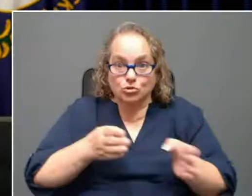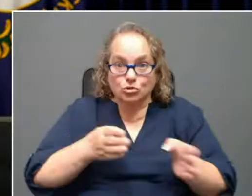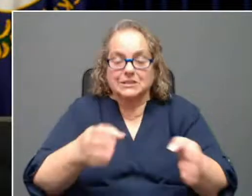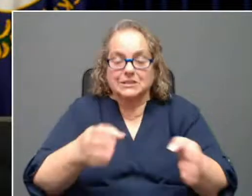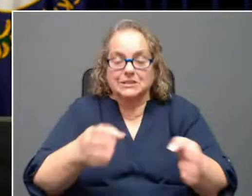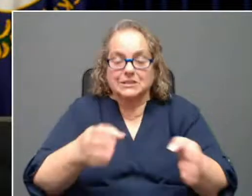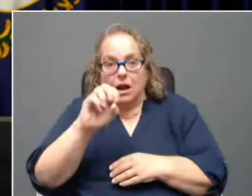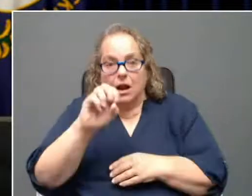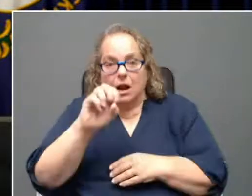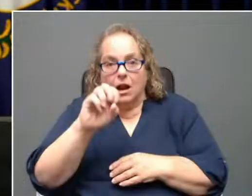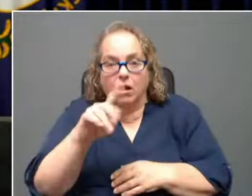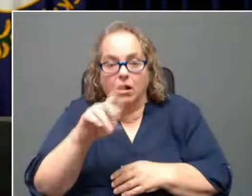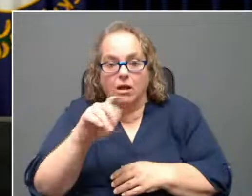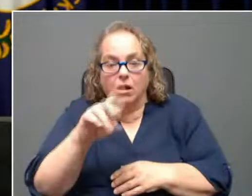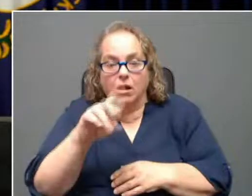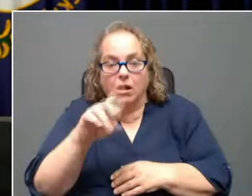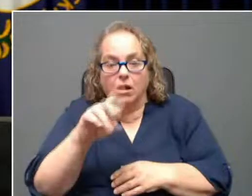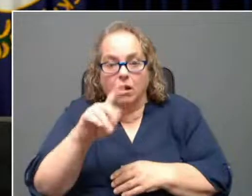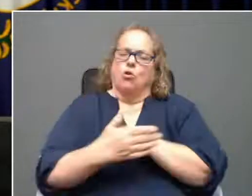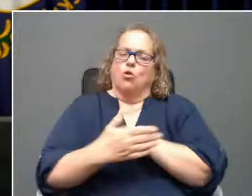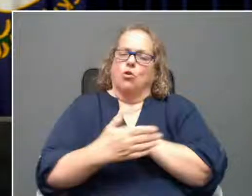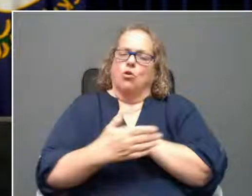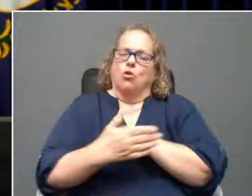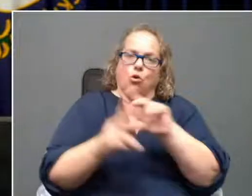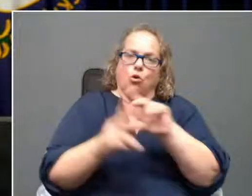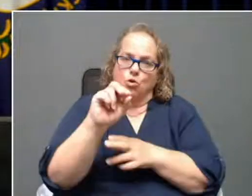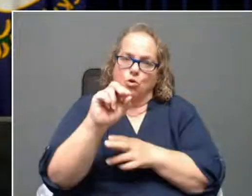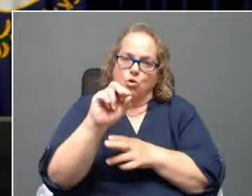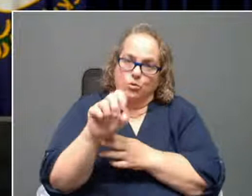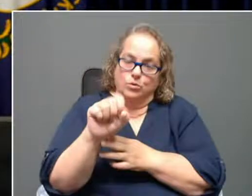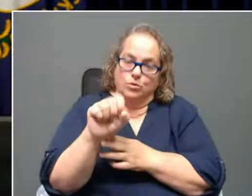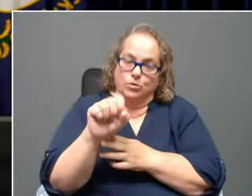communities across the Commonwealth. The project that put